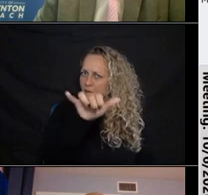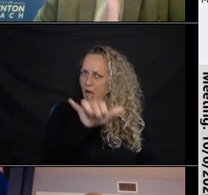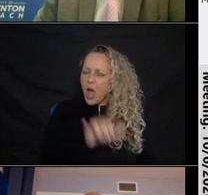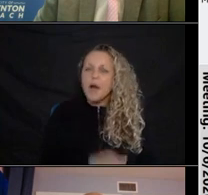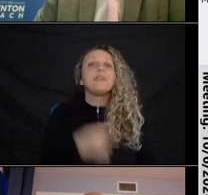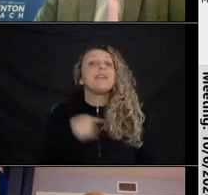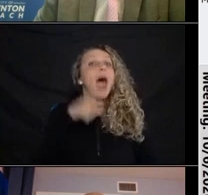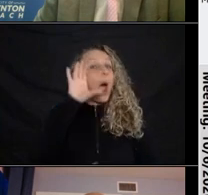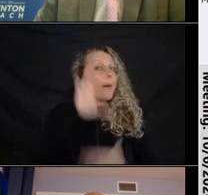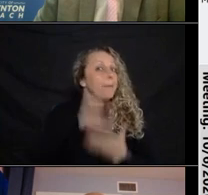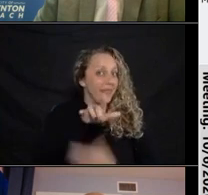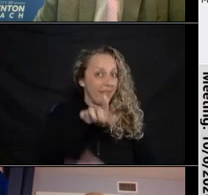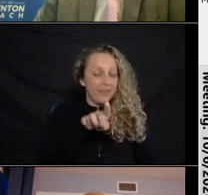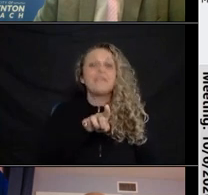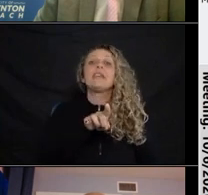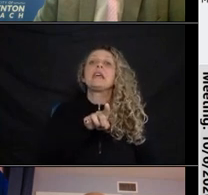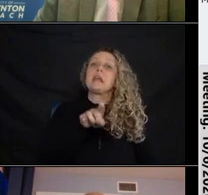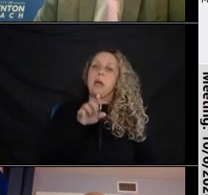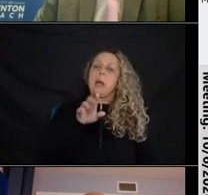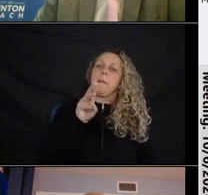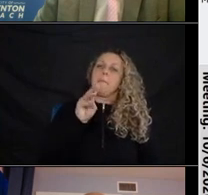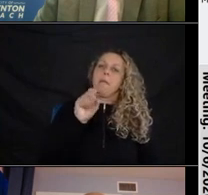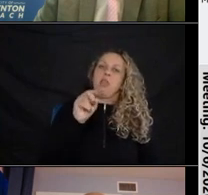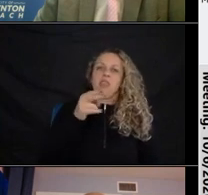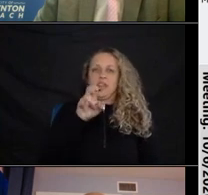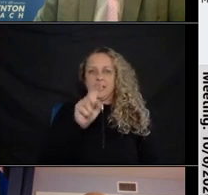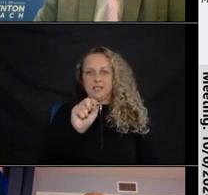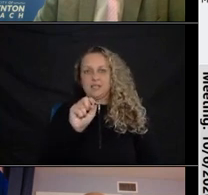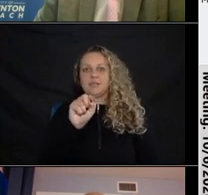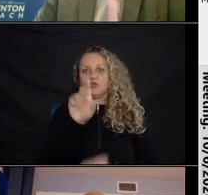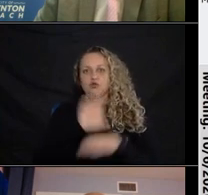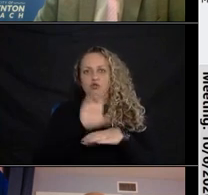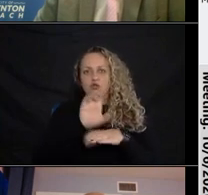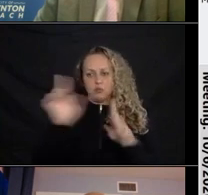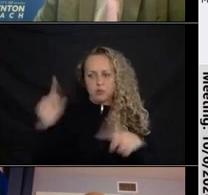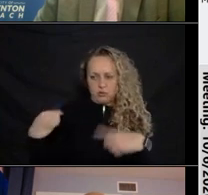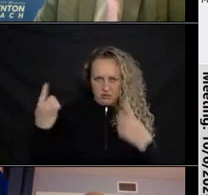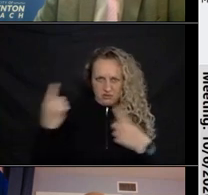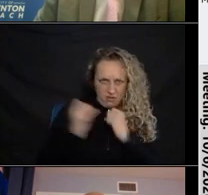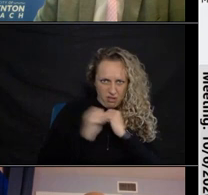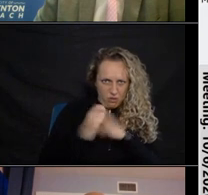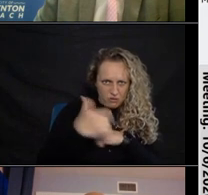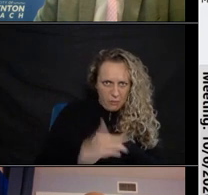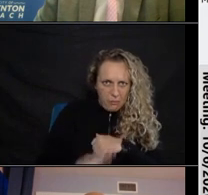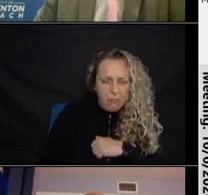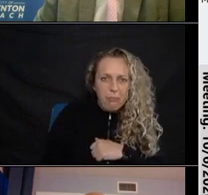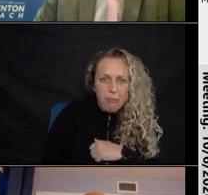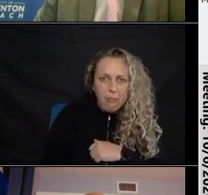I do believe it is the Methodist Church that has been in the city of Boynton Beach for a very long time.